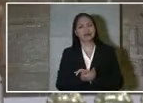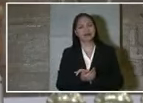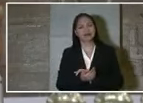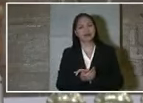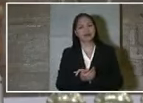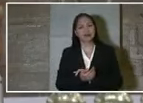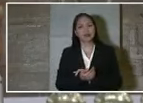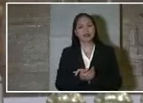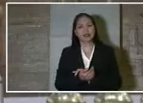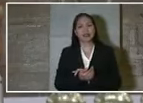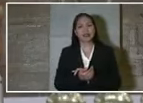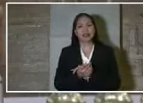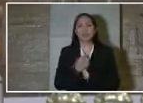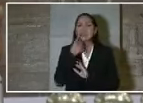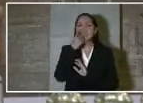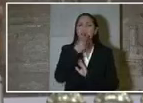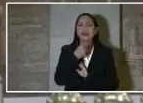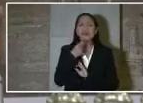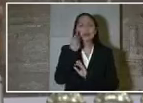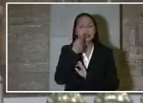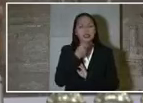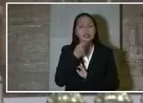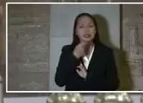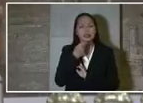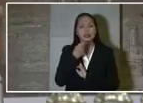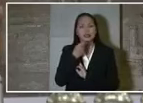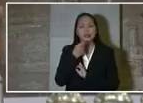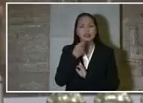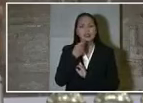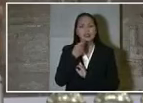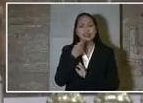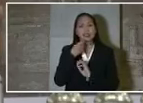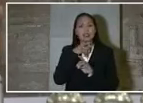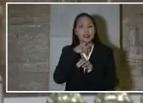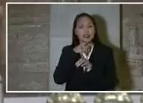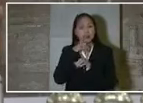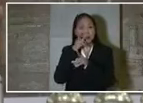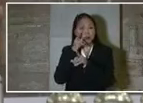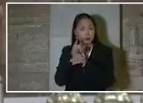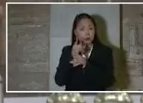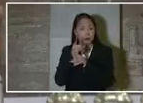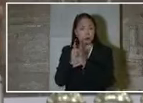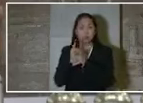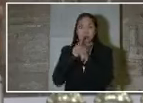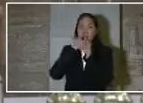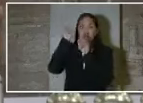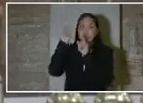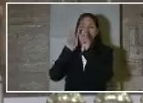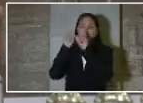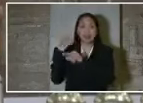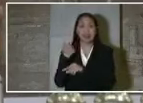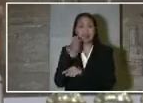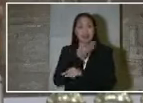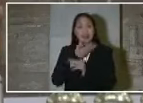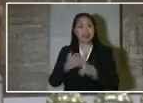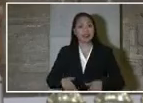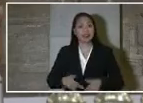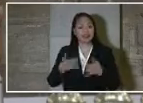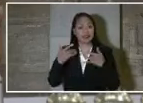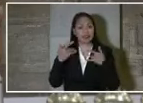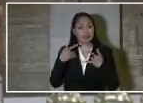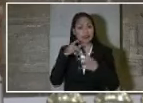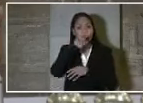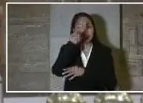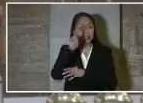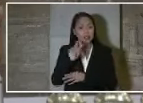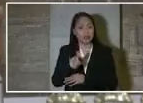who do we consider as the true star in our life? Or